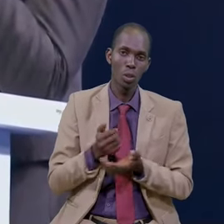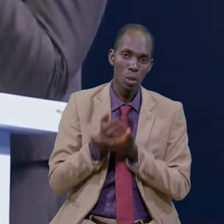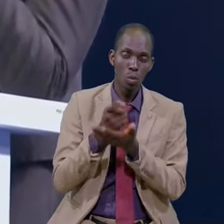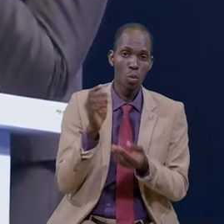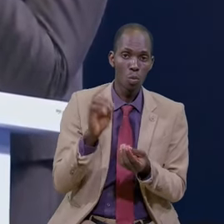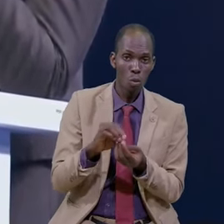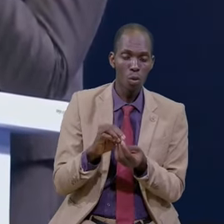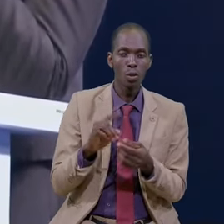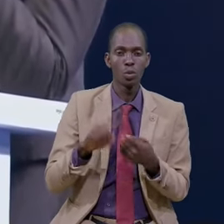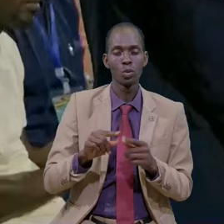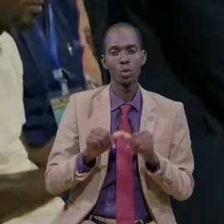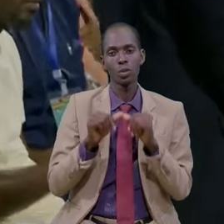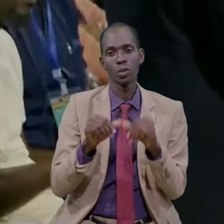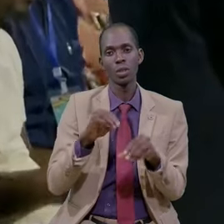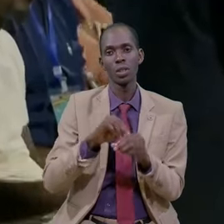in this